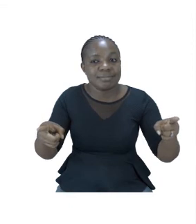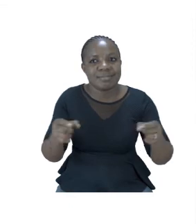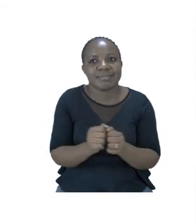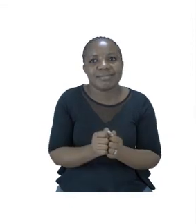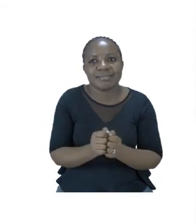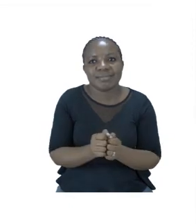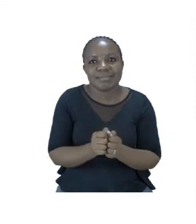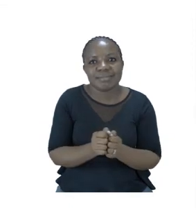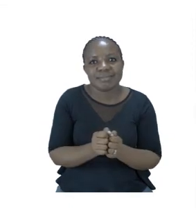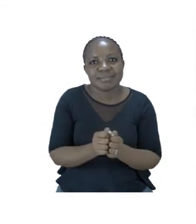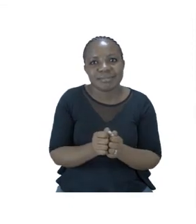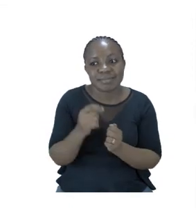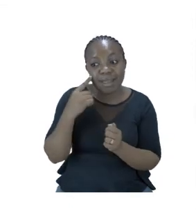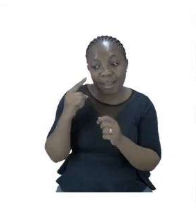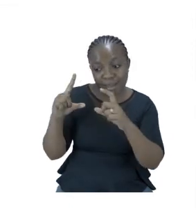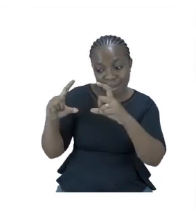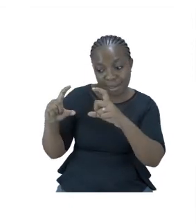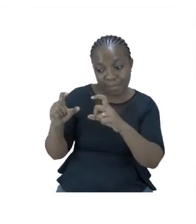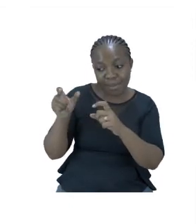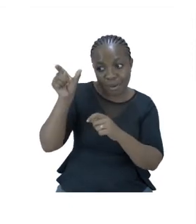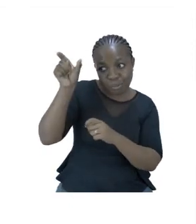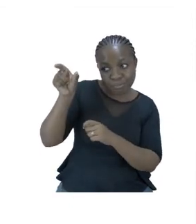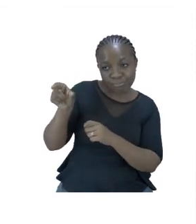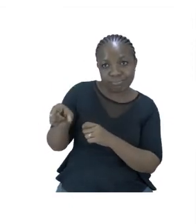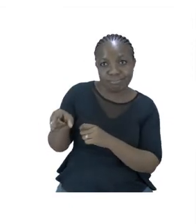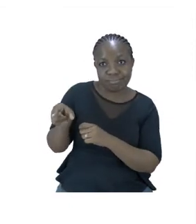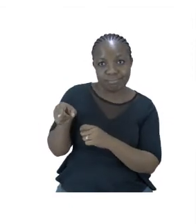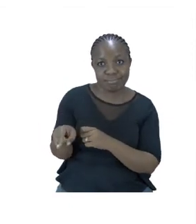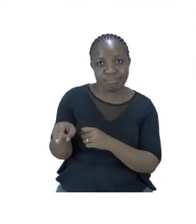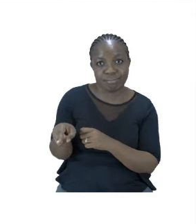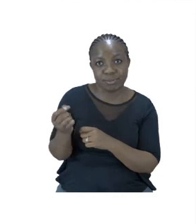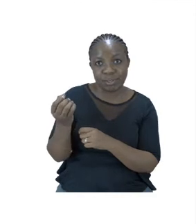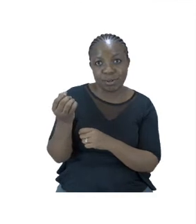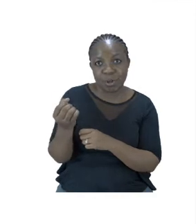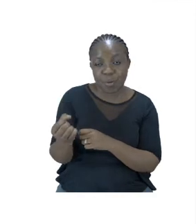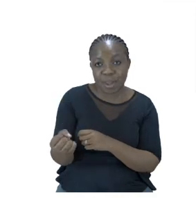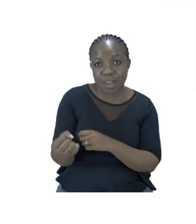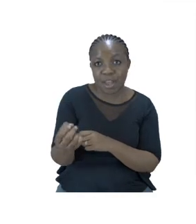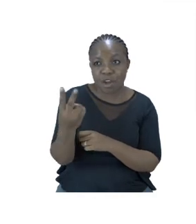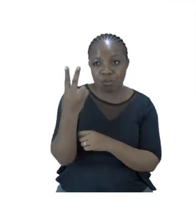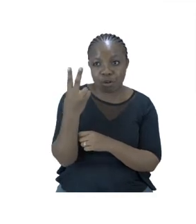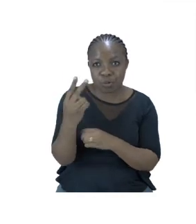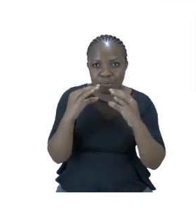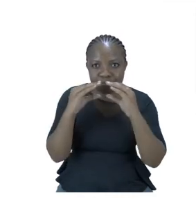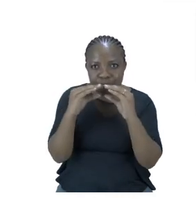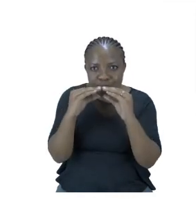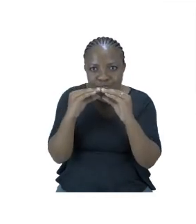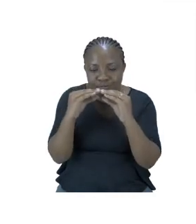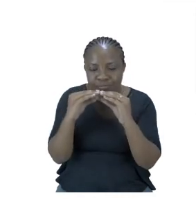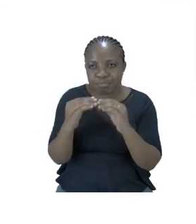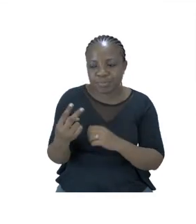Look at the pictures that are on the side. We have two sandwiches, two